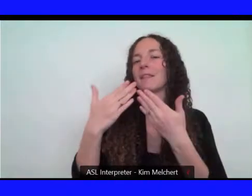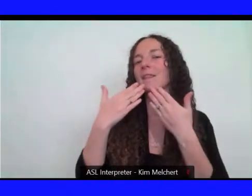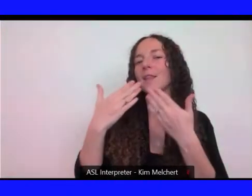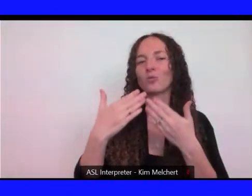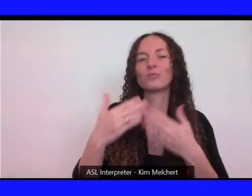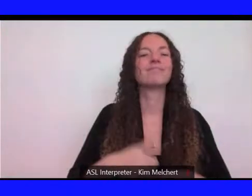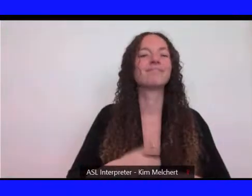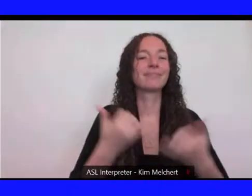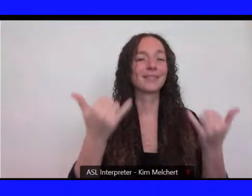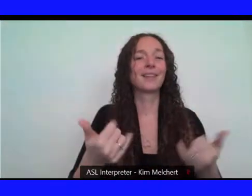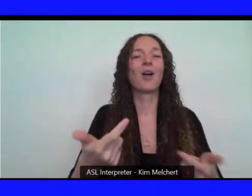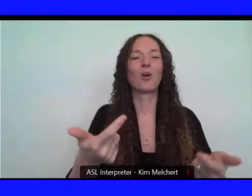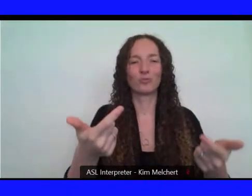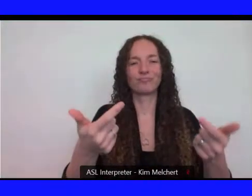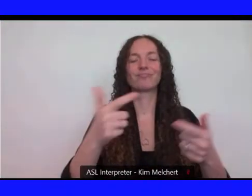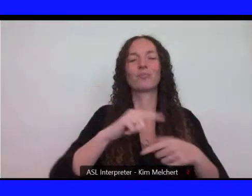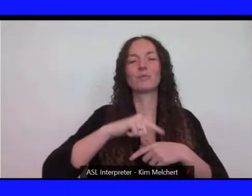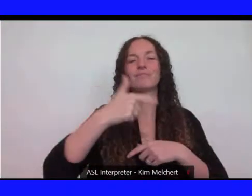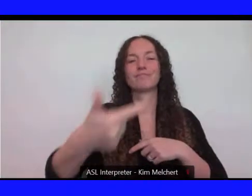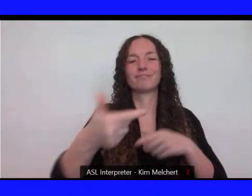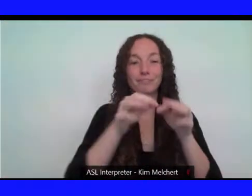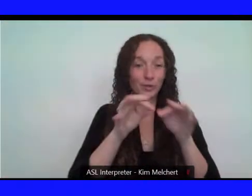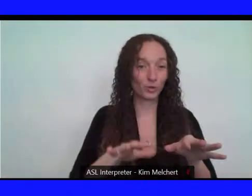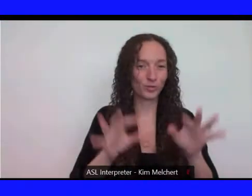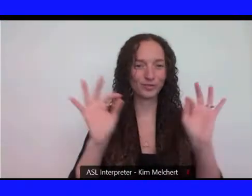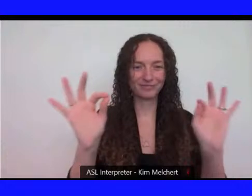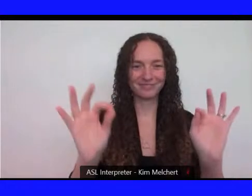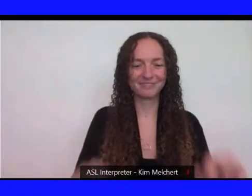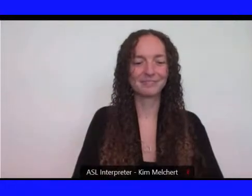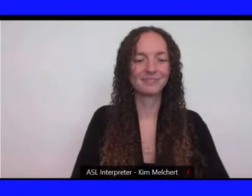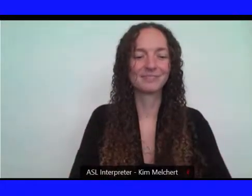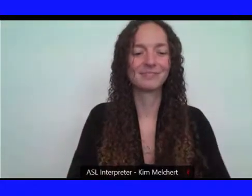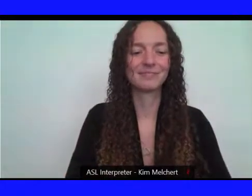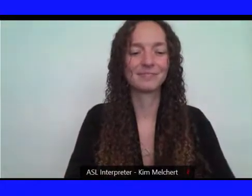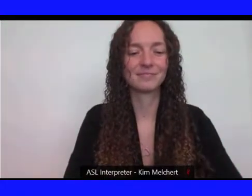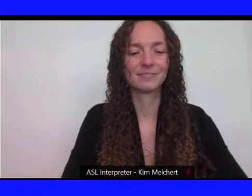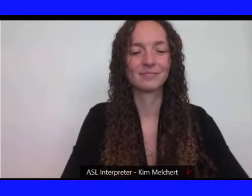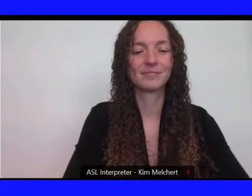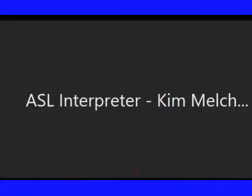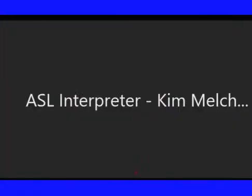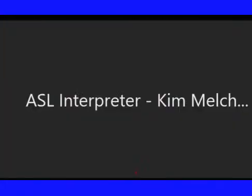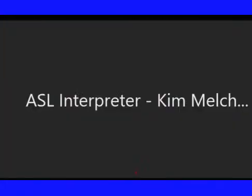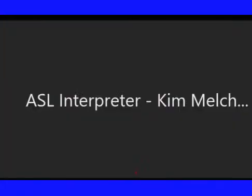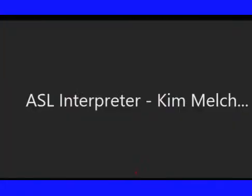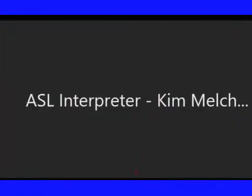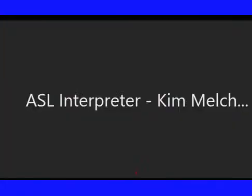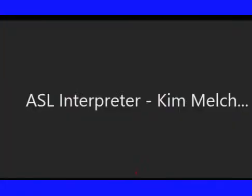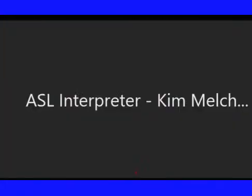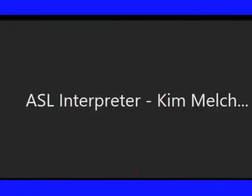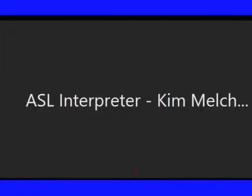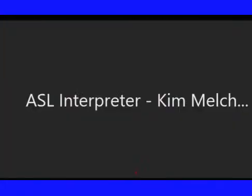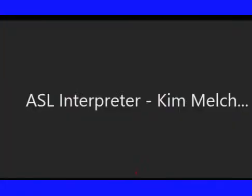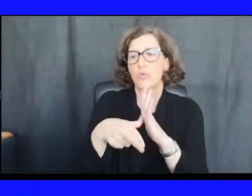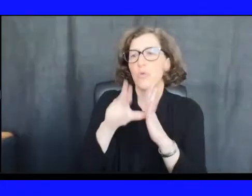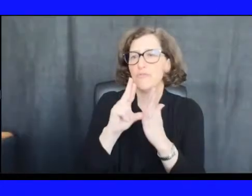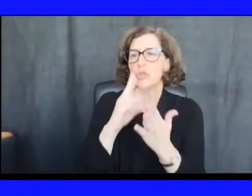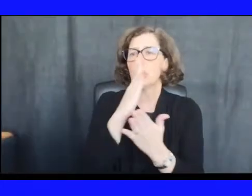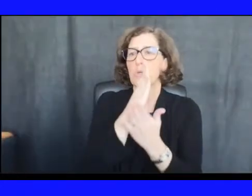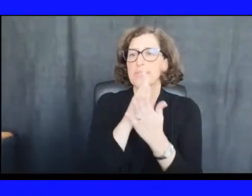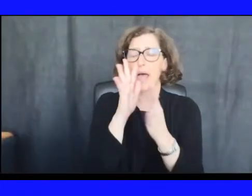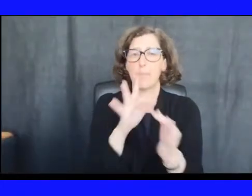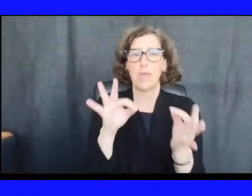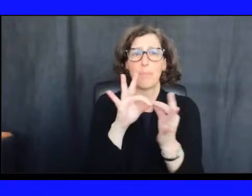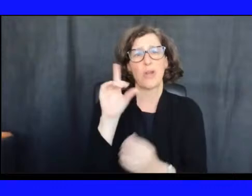the first quarter of the 2022 fiscal year, which is the summer into September